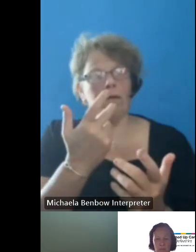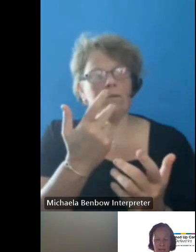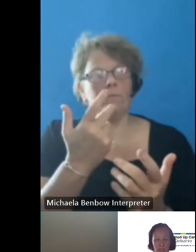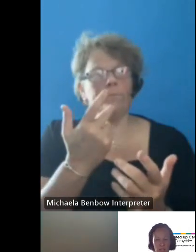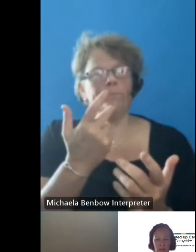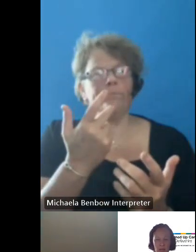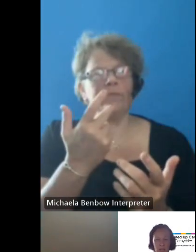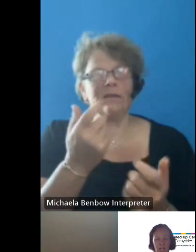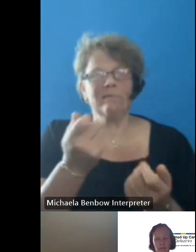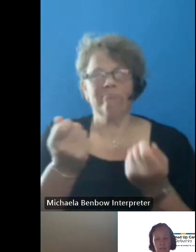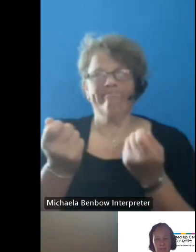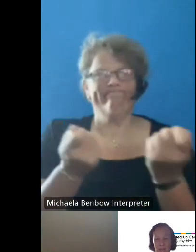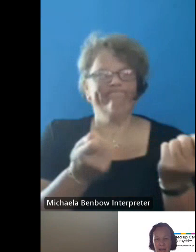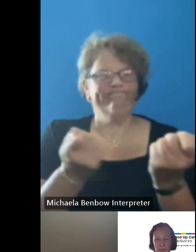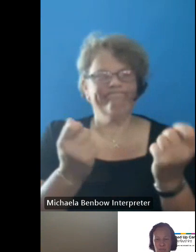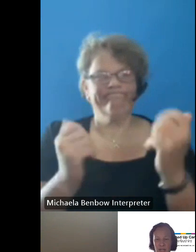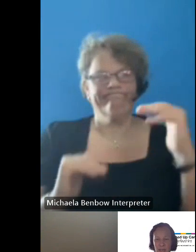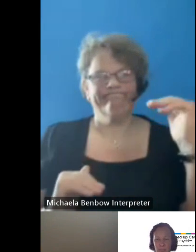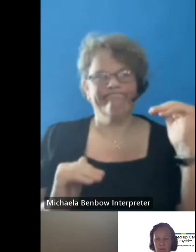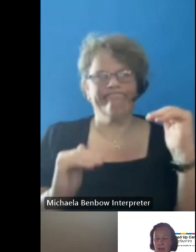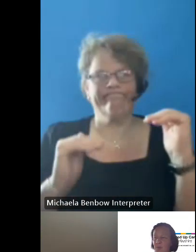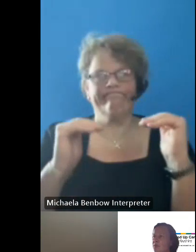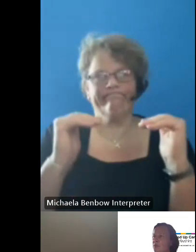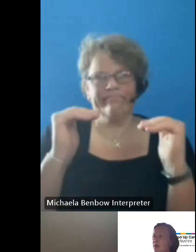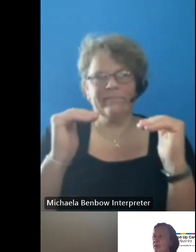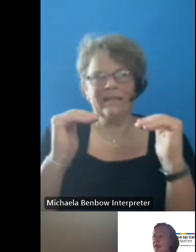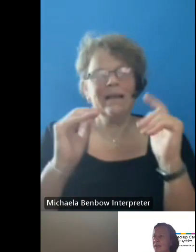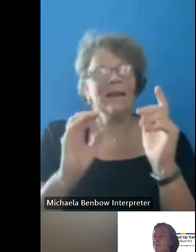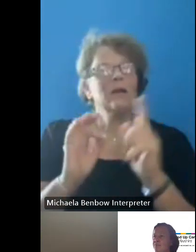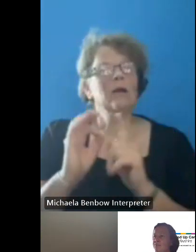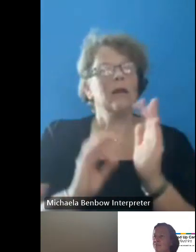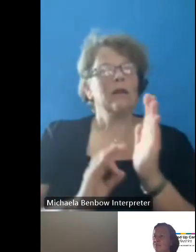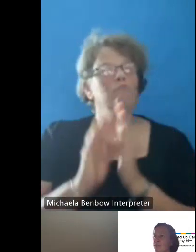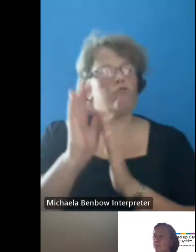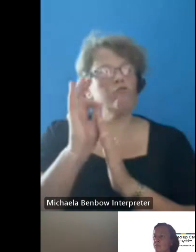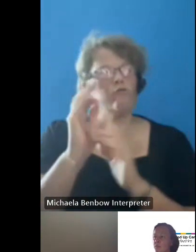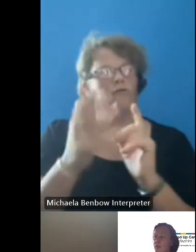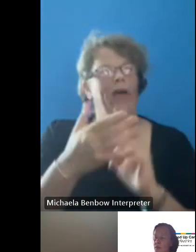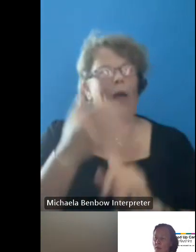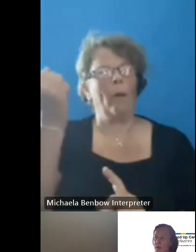of managed to close those gaps and really improve outcomes where we can.